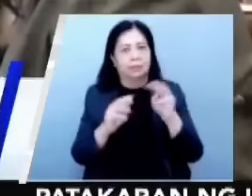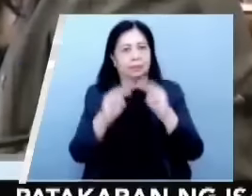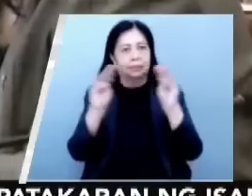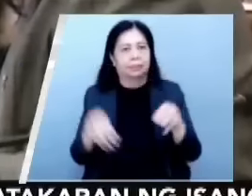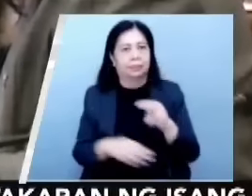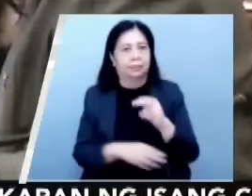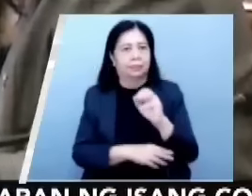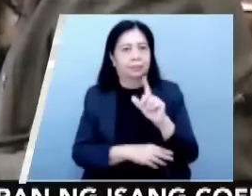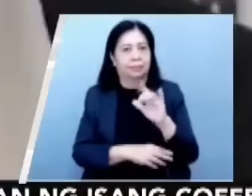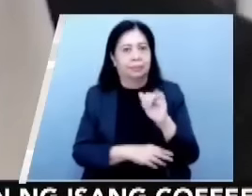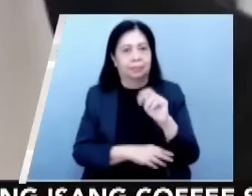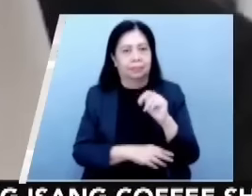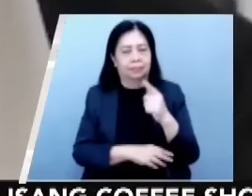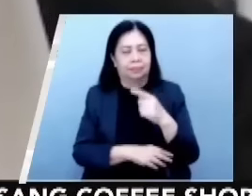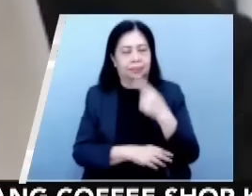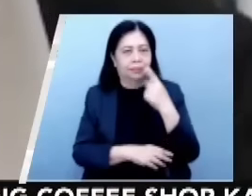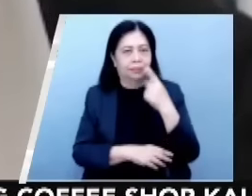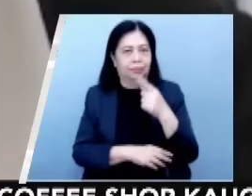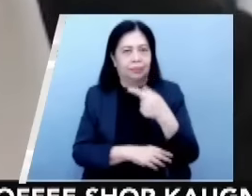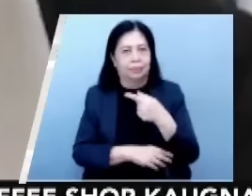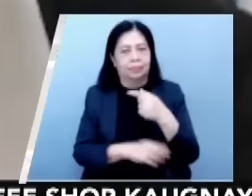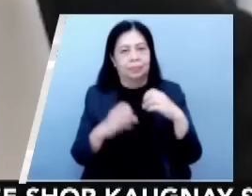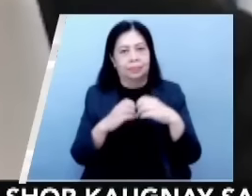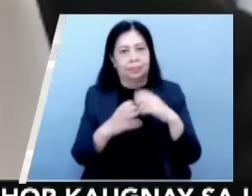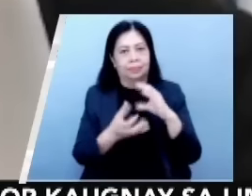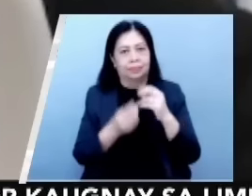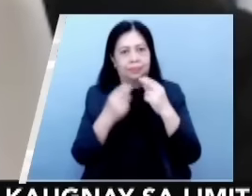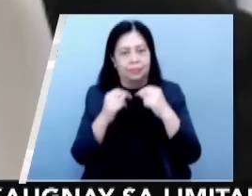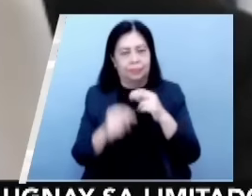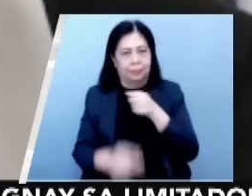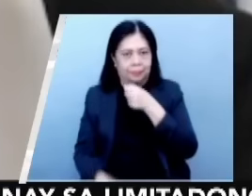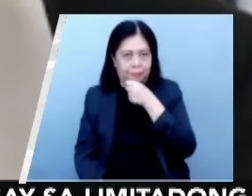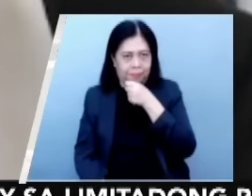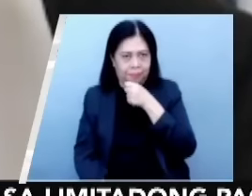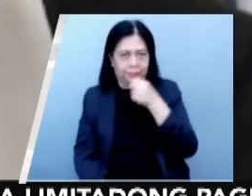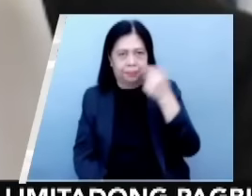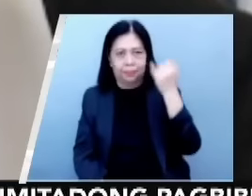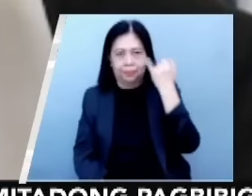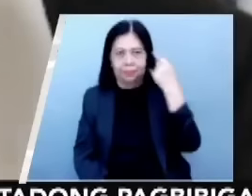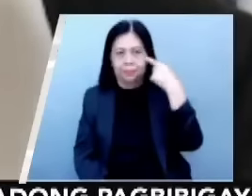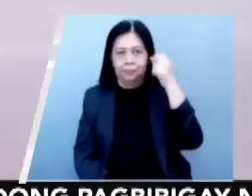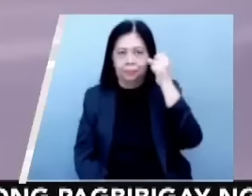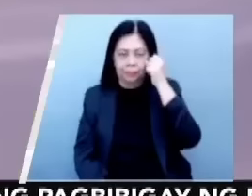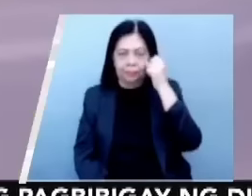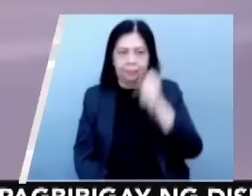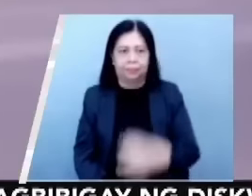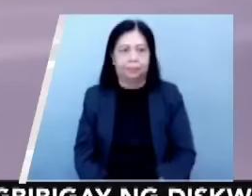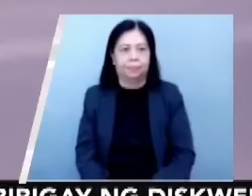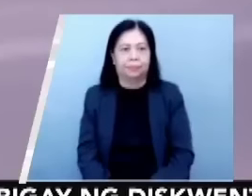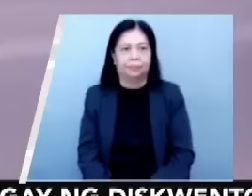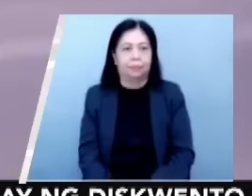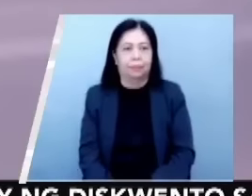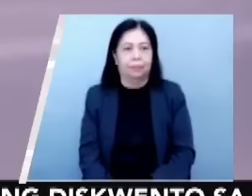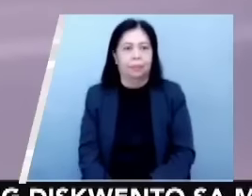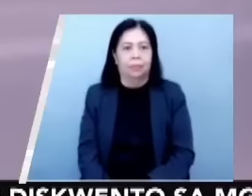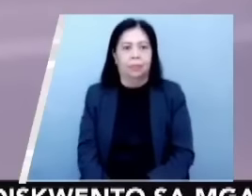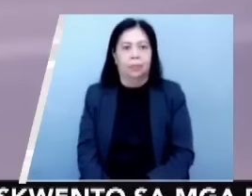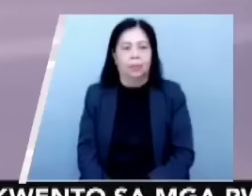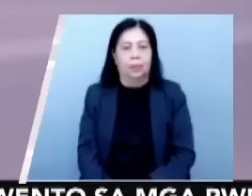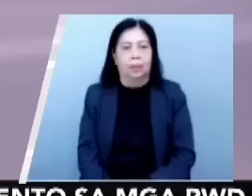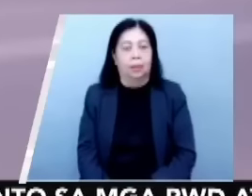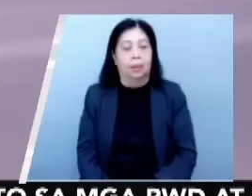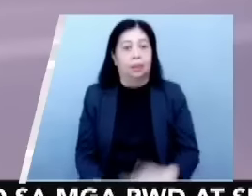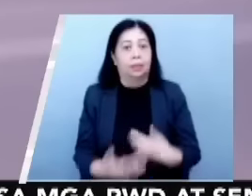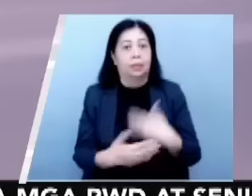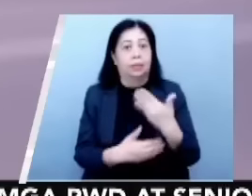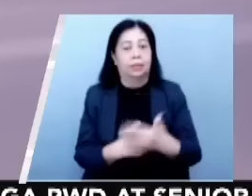sa GMA Integrated News, JP Soriano, Nakatutok, 24 Oras. Sa bagong pahayag ni